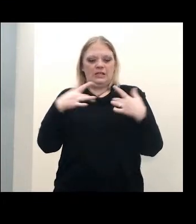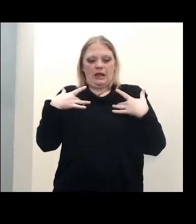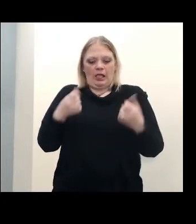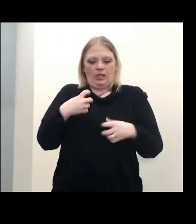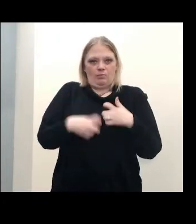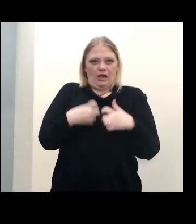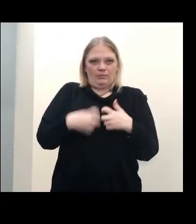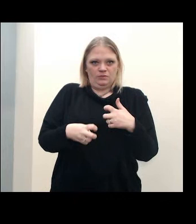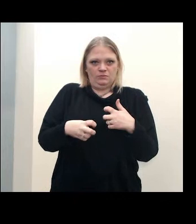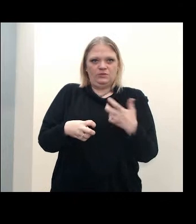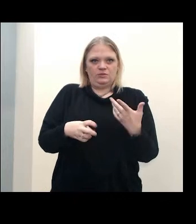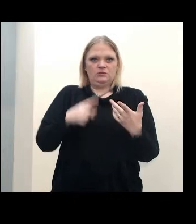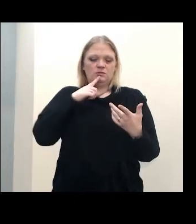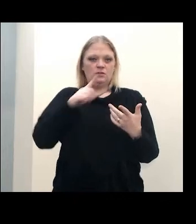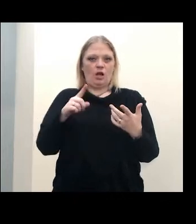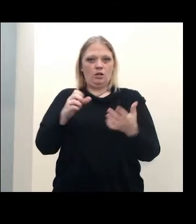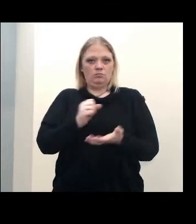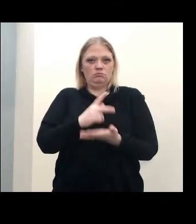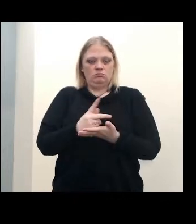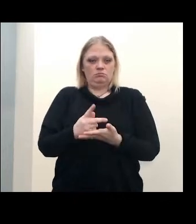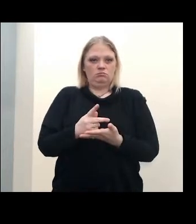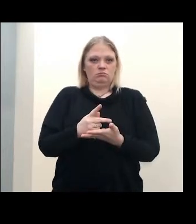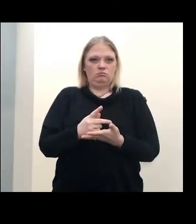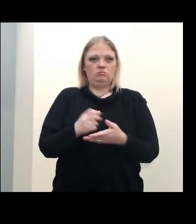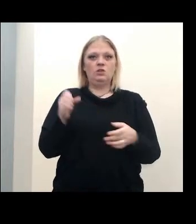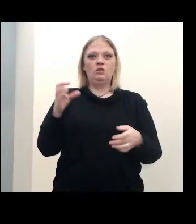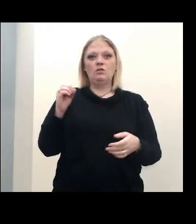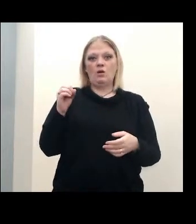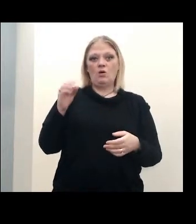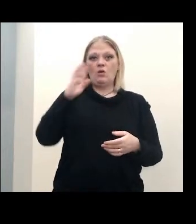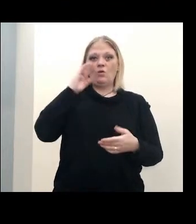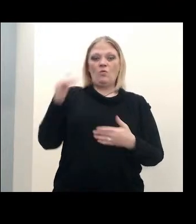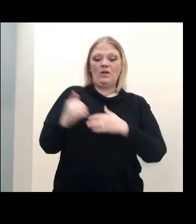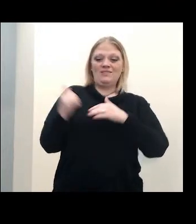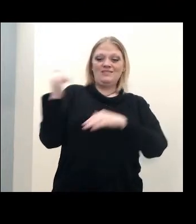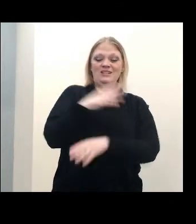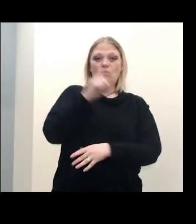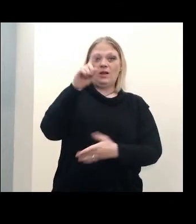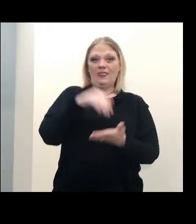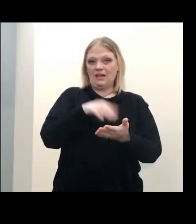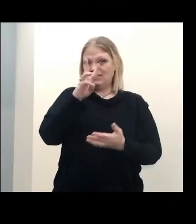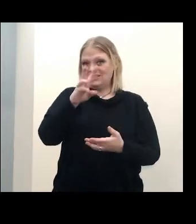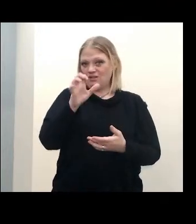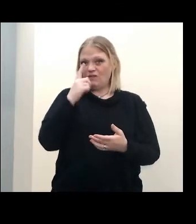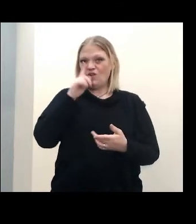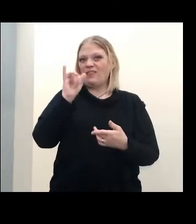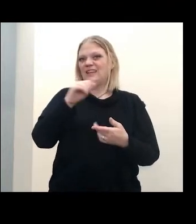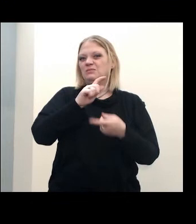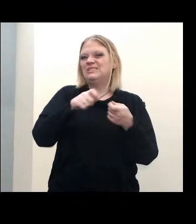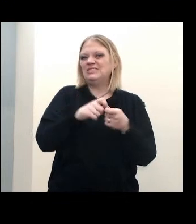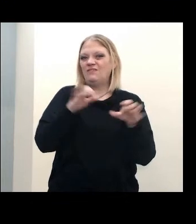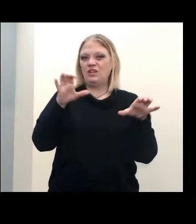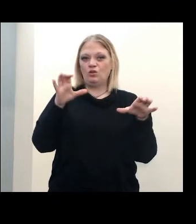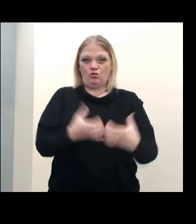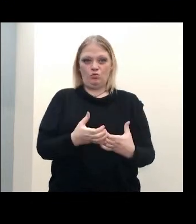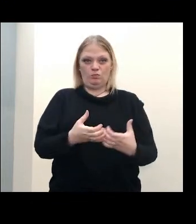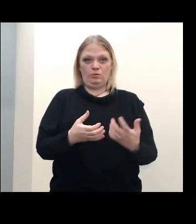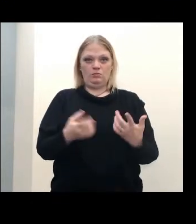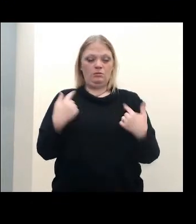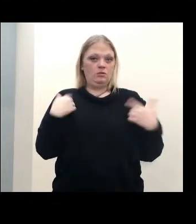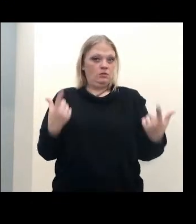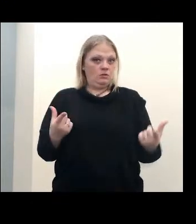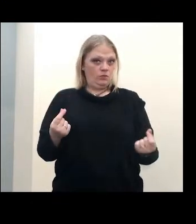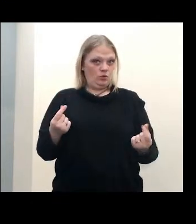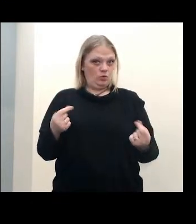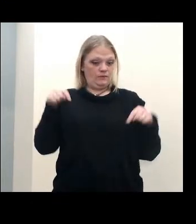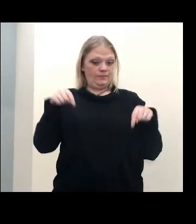this week, the state health department is shipping us 1,600 doses for this specific population. And what we are doing in